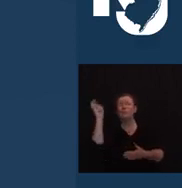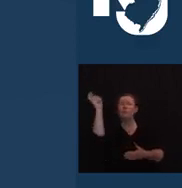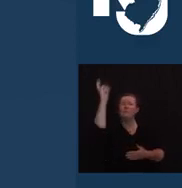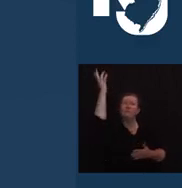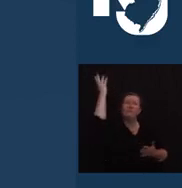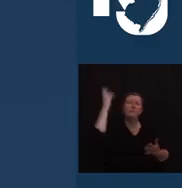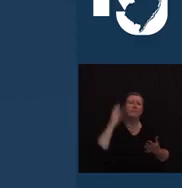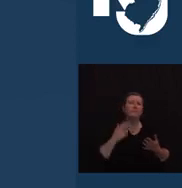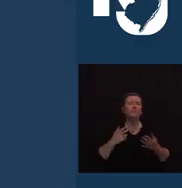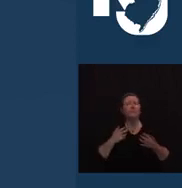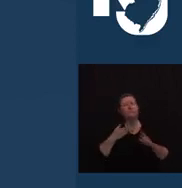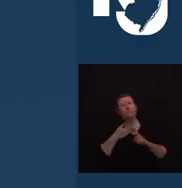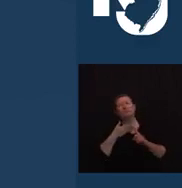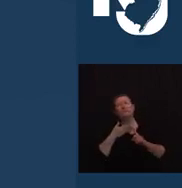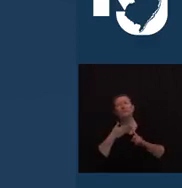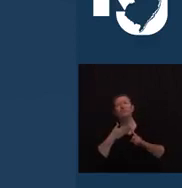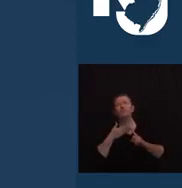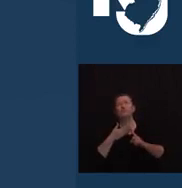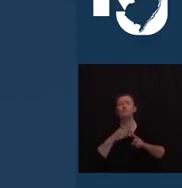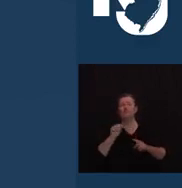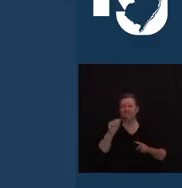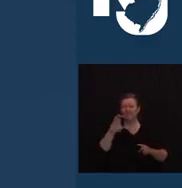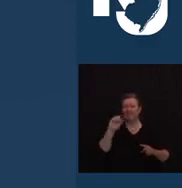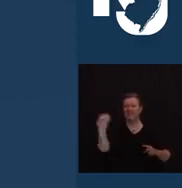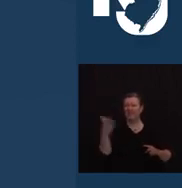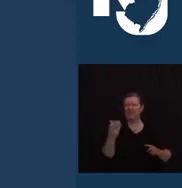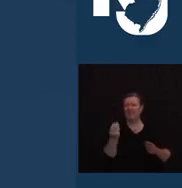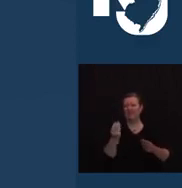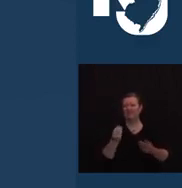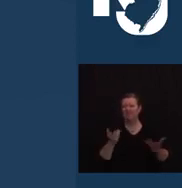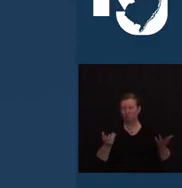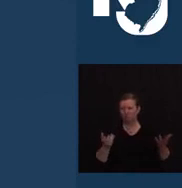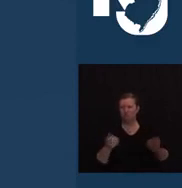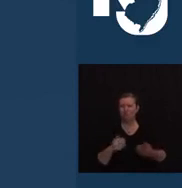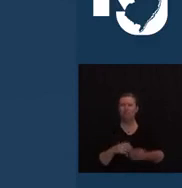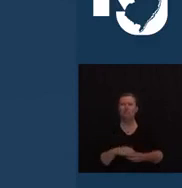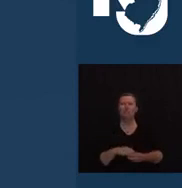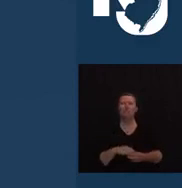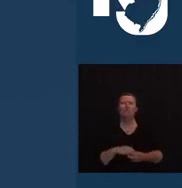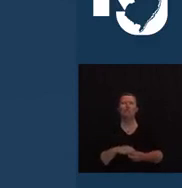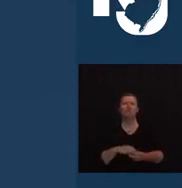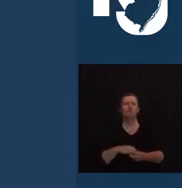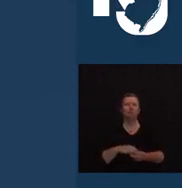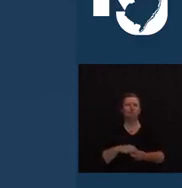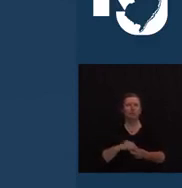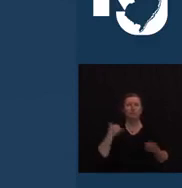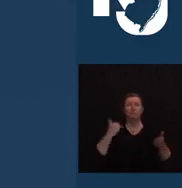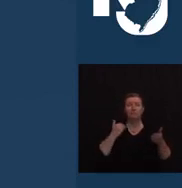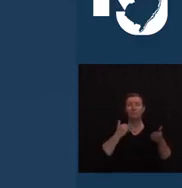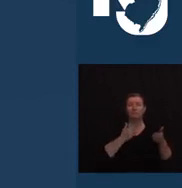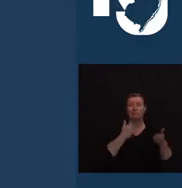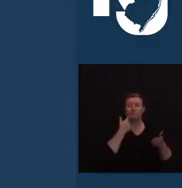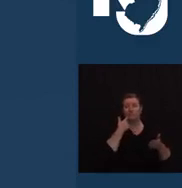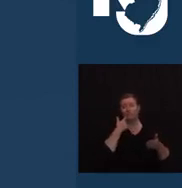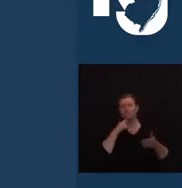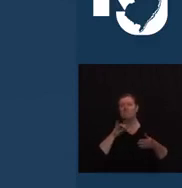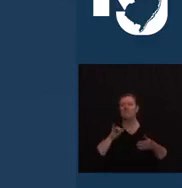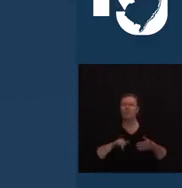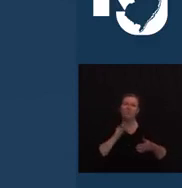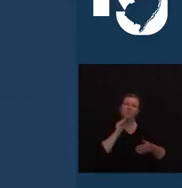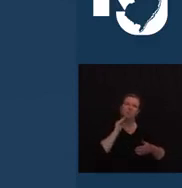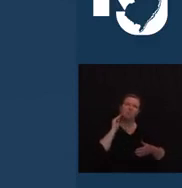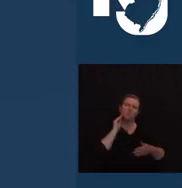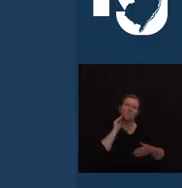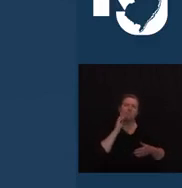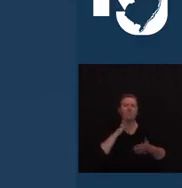granddaughter or with friends. While she was homebound in her final years, her ability to light up the room with her smile never